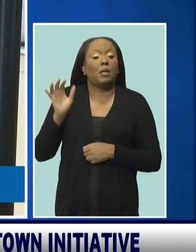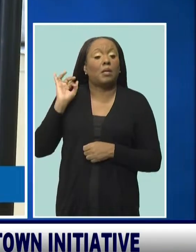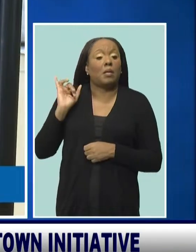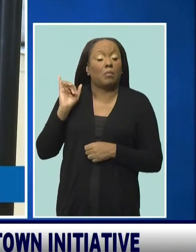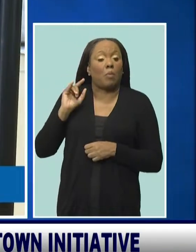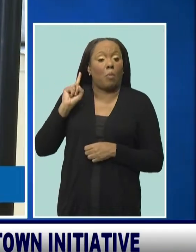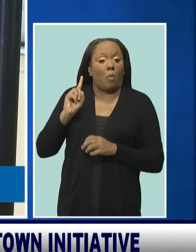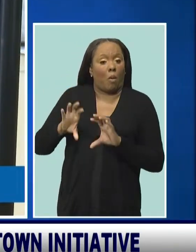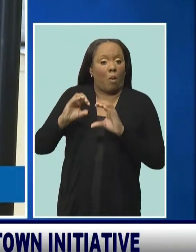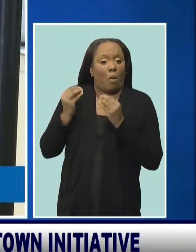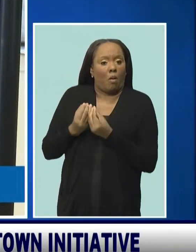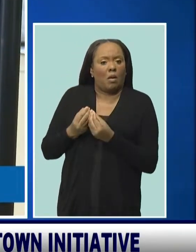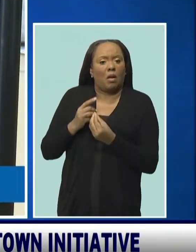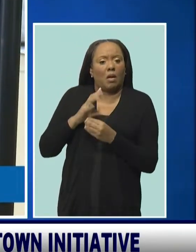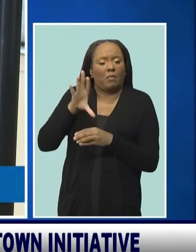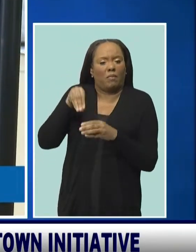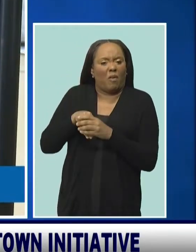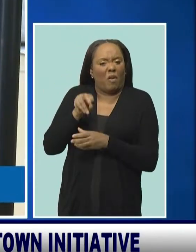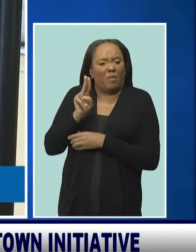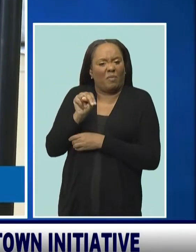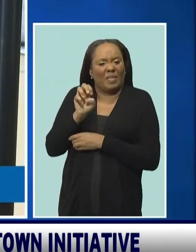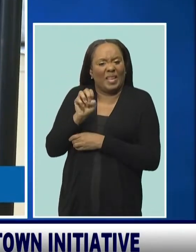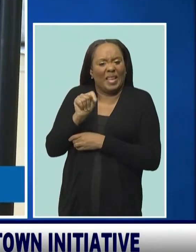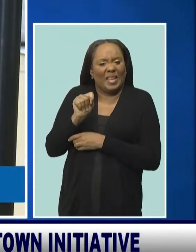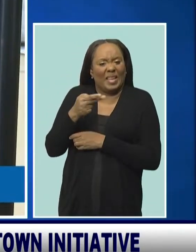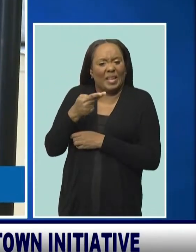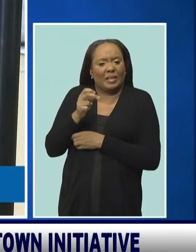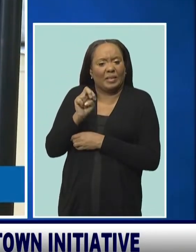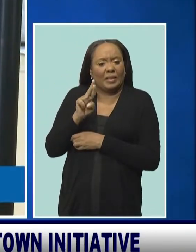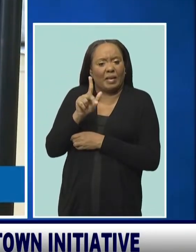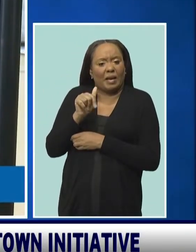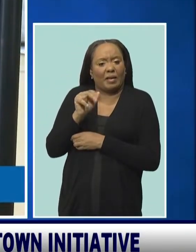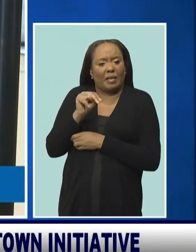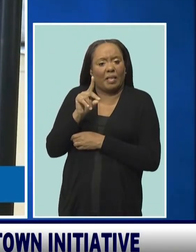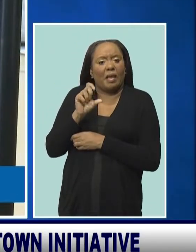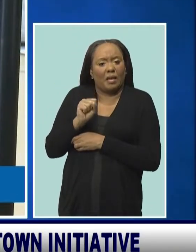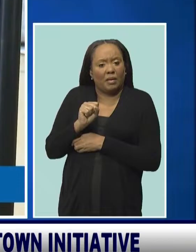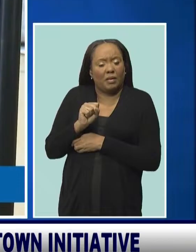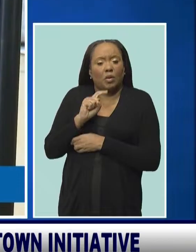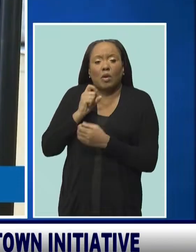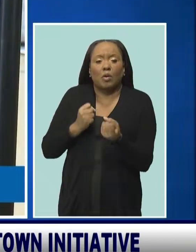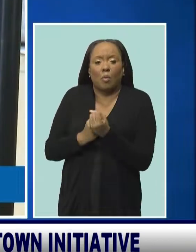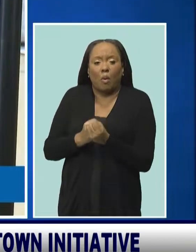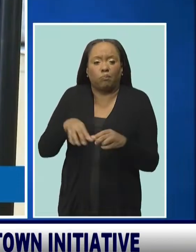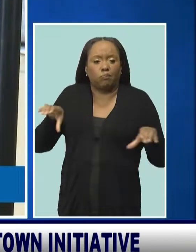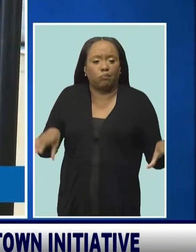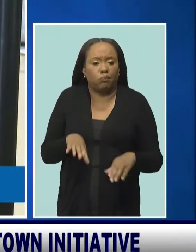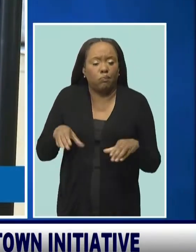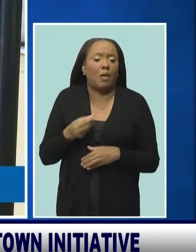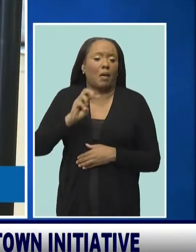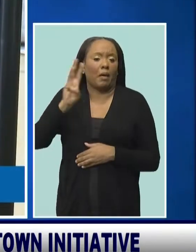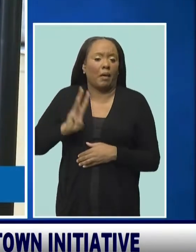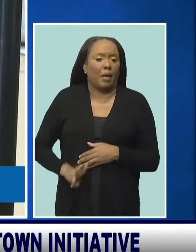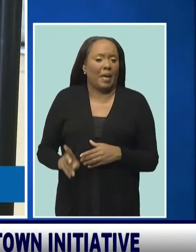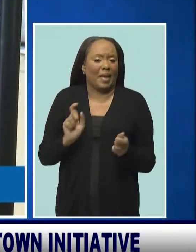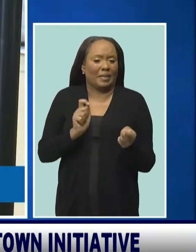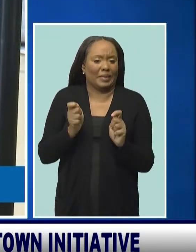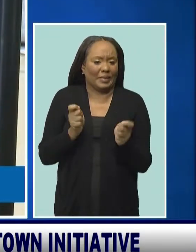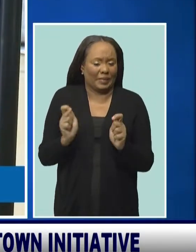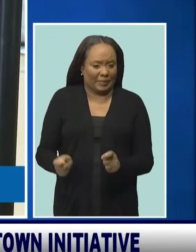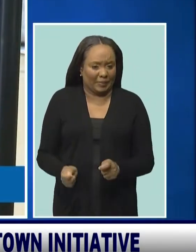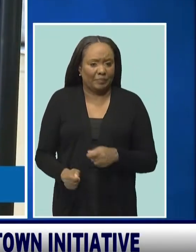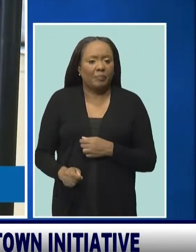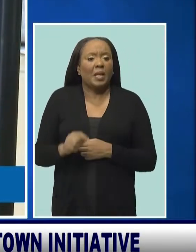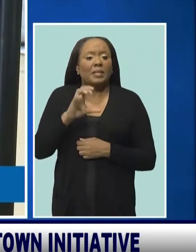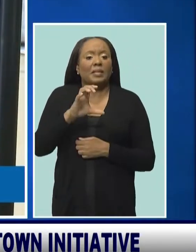broker to accelerate action and support for climate adaptation. CEO Patrick Verkuyen has lauded